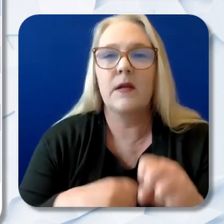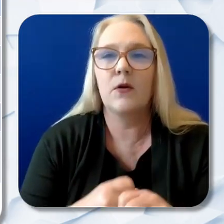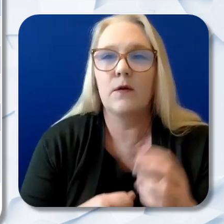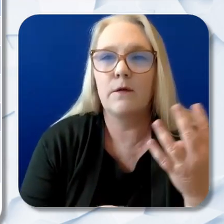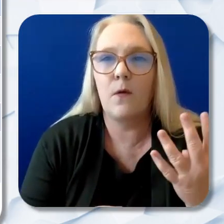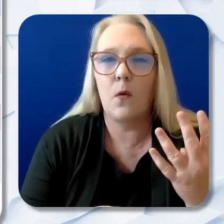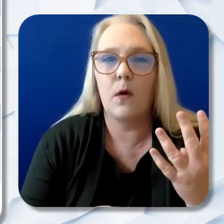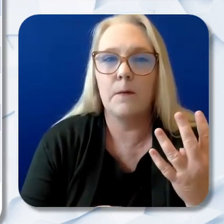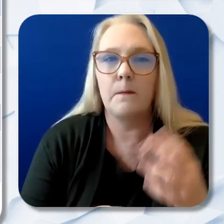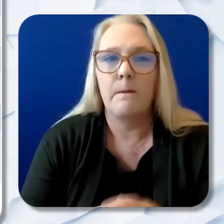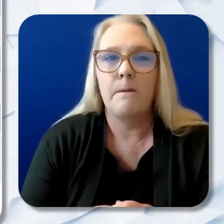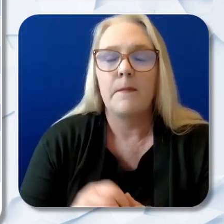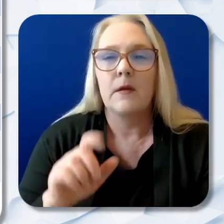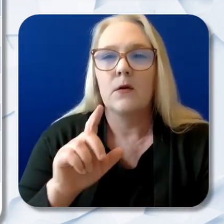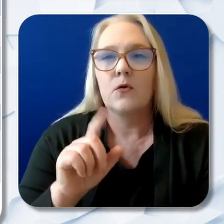program year